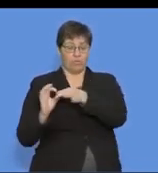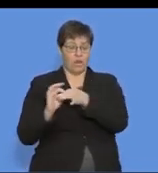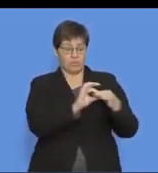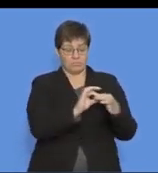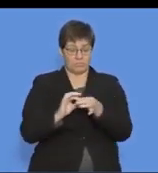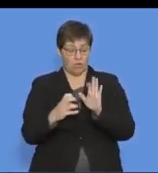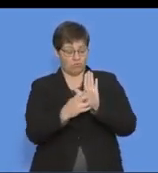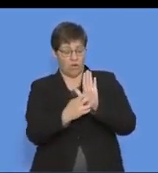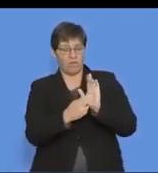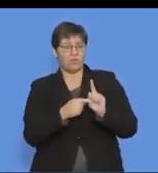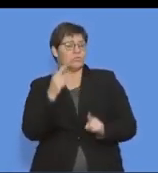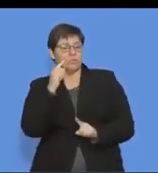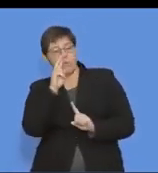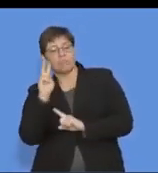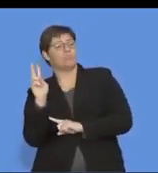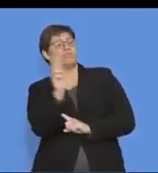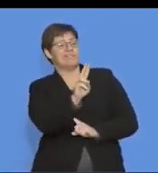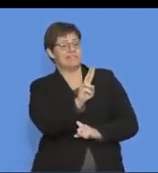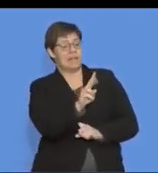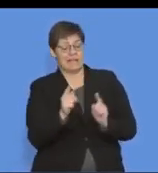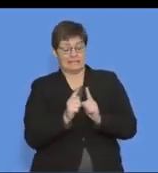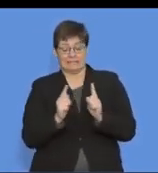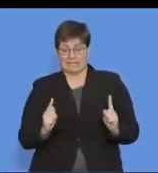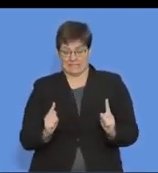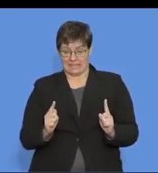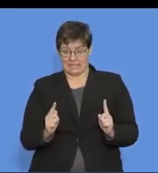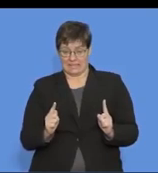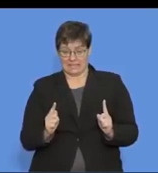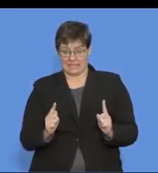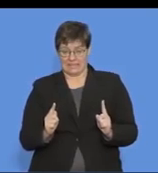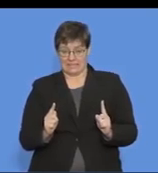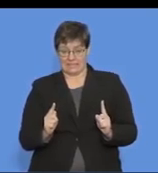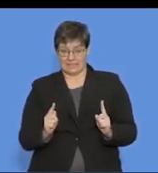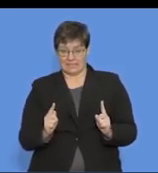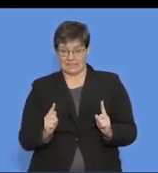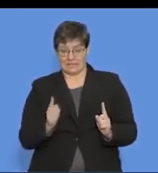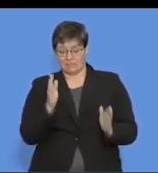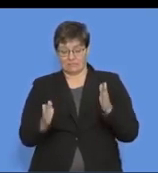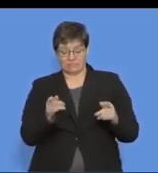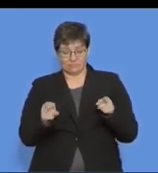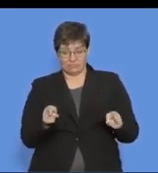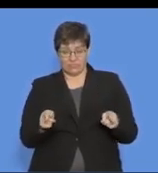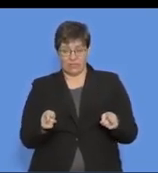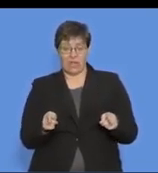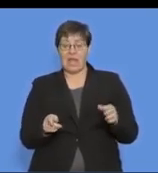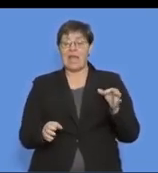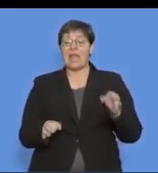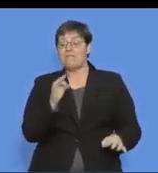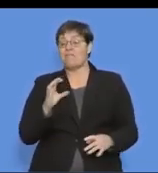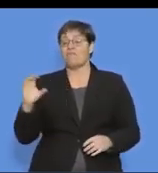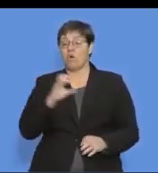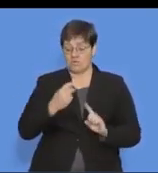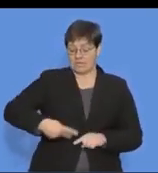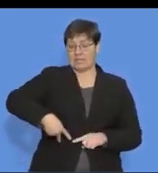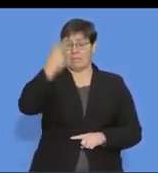to predict what will happen between the distance to the distance between the charges if the force